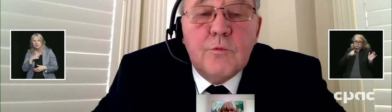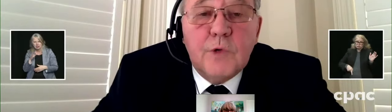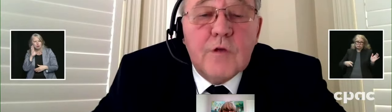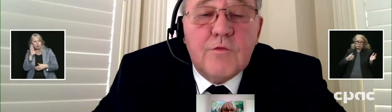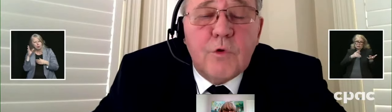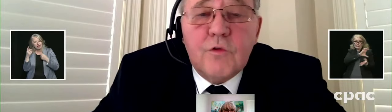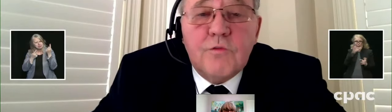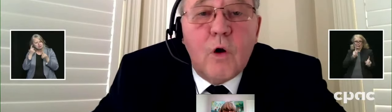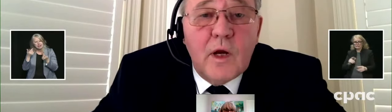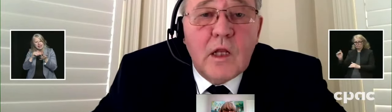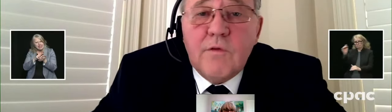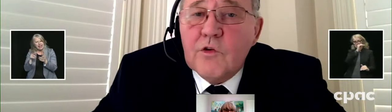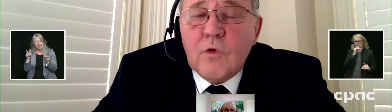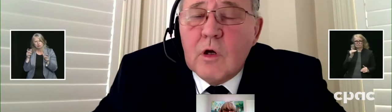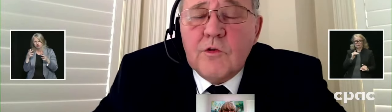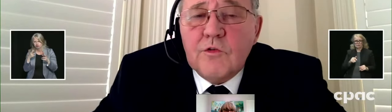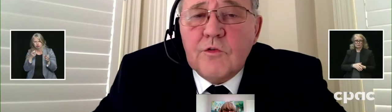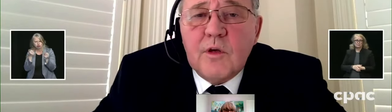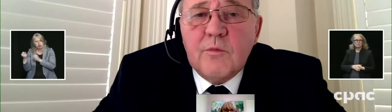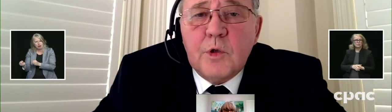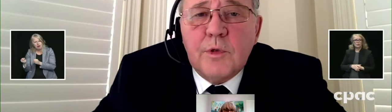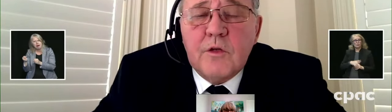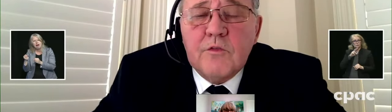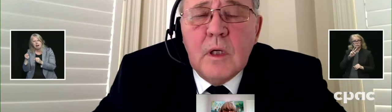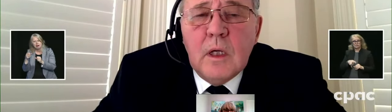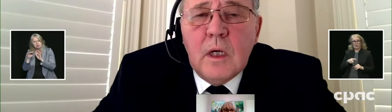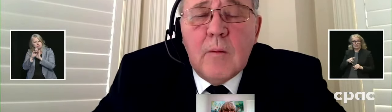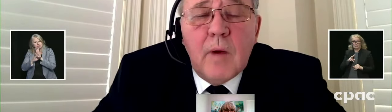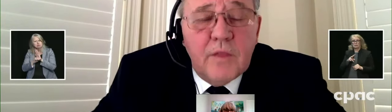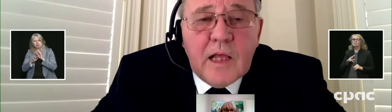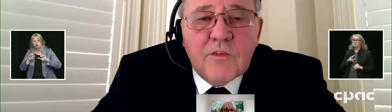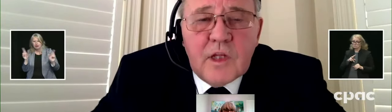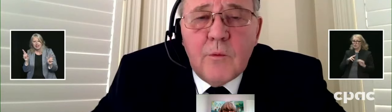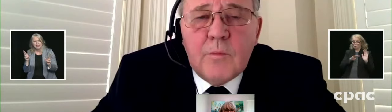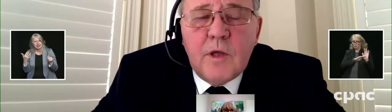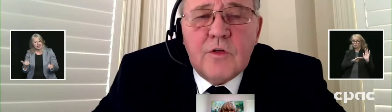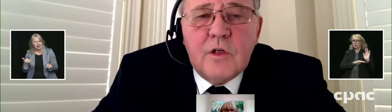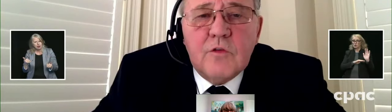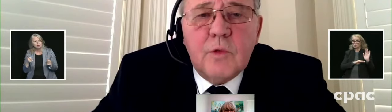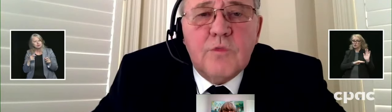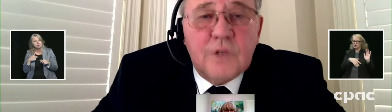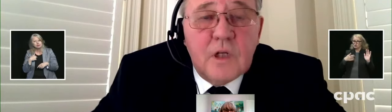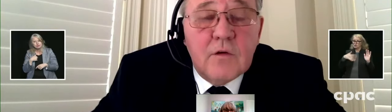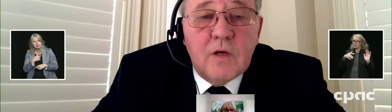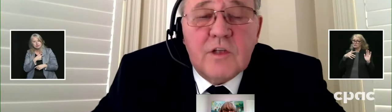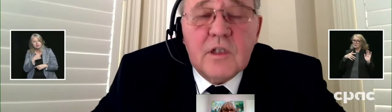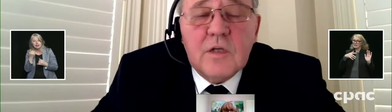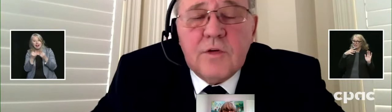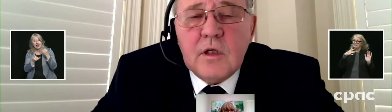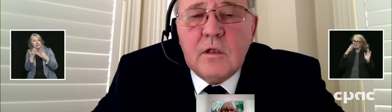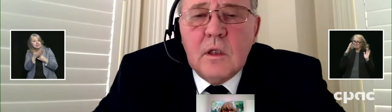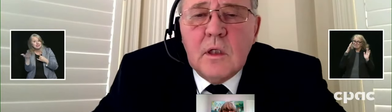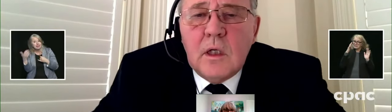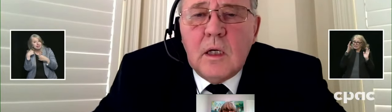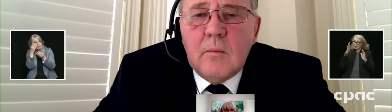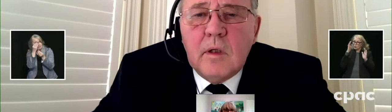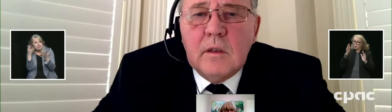to reinforce the already very strong measures that we have put in place. The last thing I would mention is we have seen a